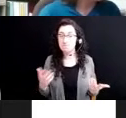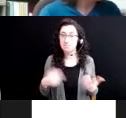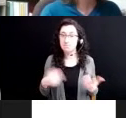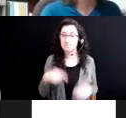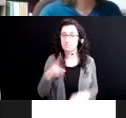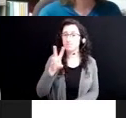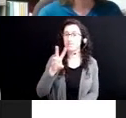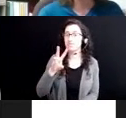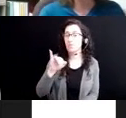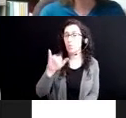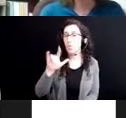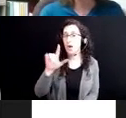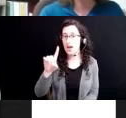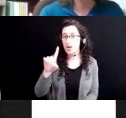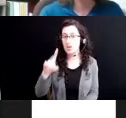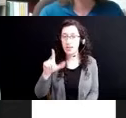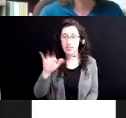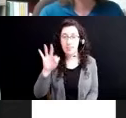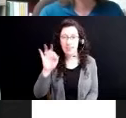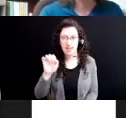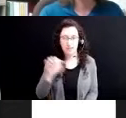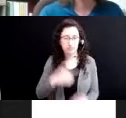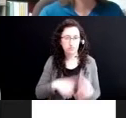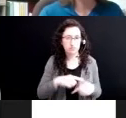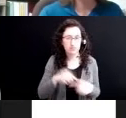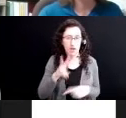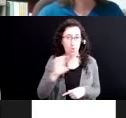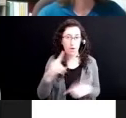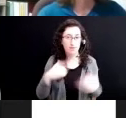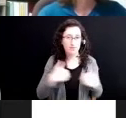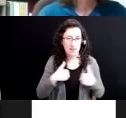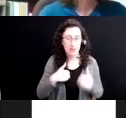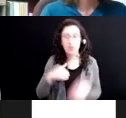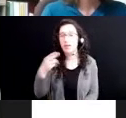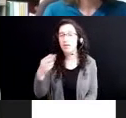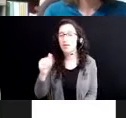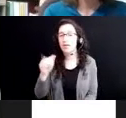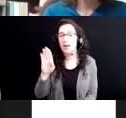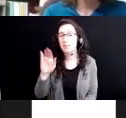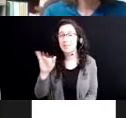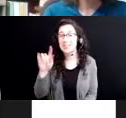wildlife habitat? Well, it really depends on the critter